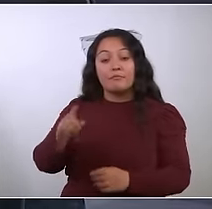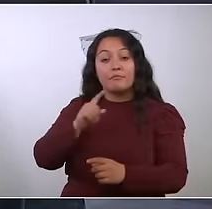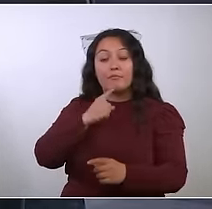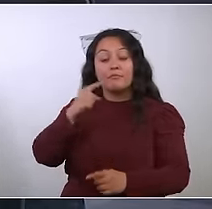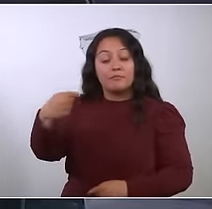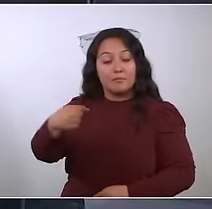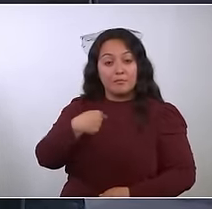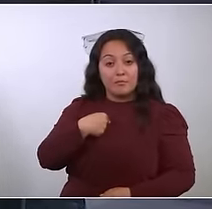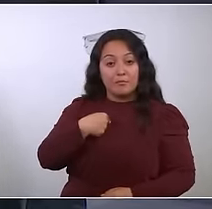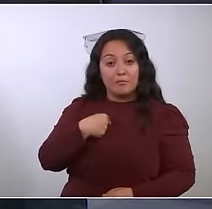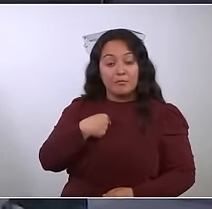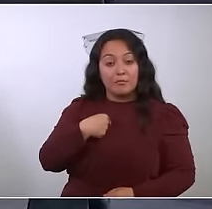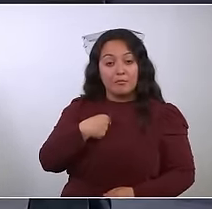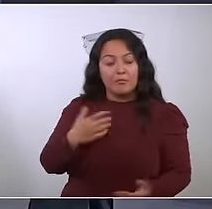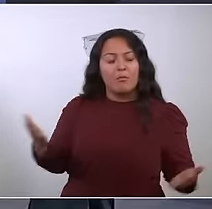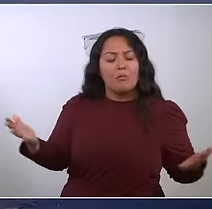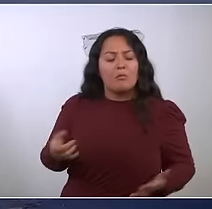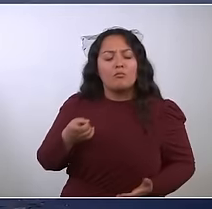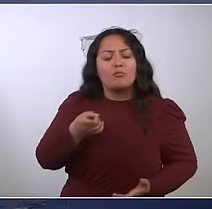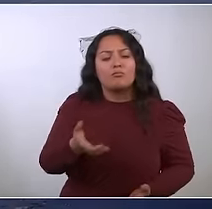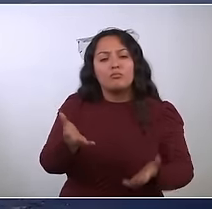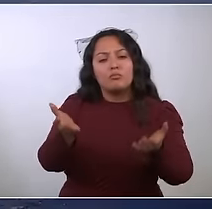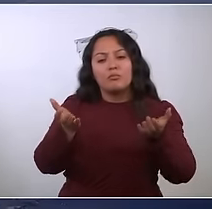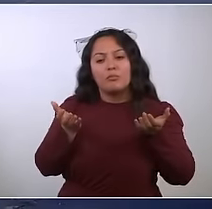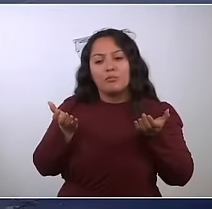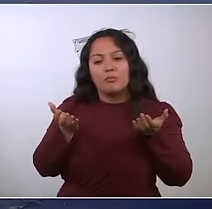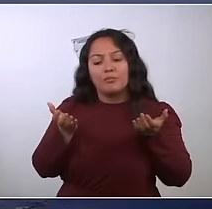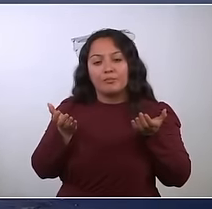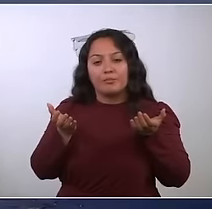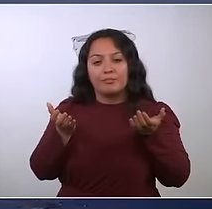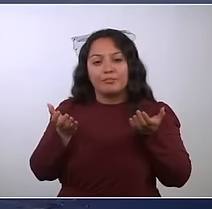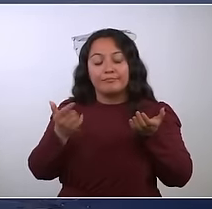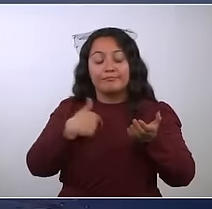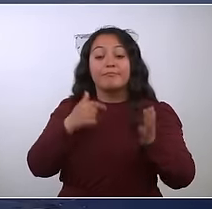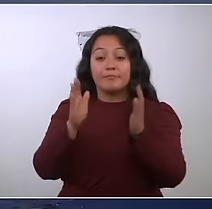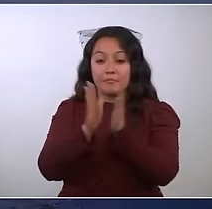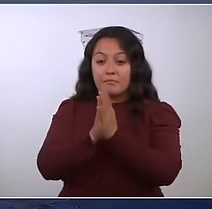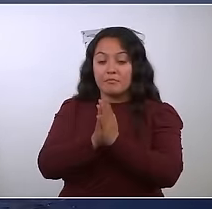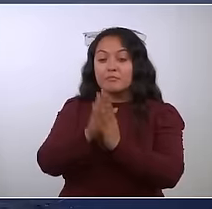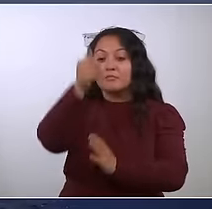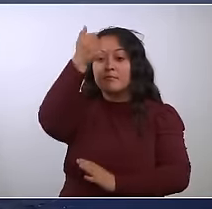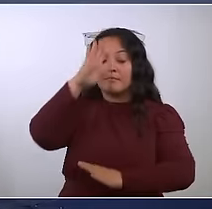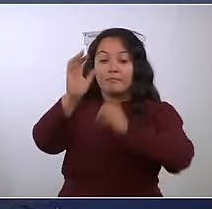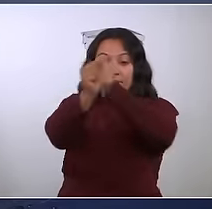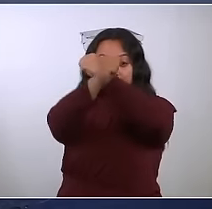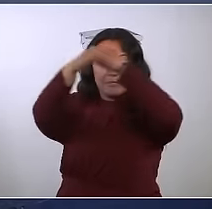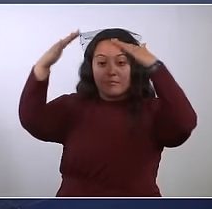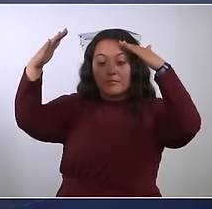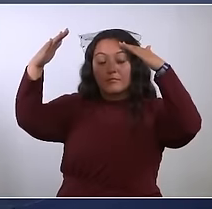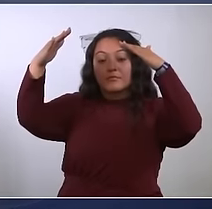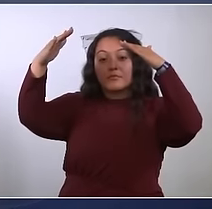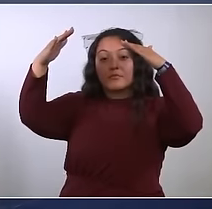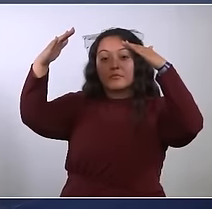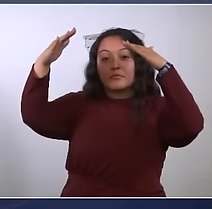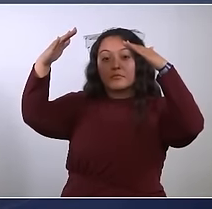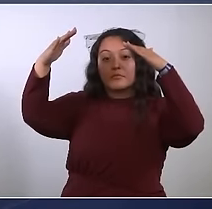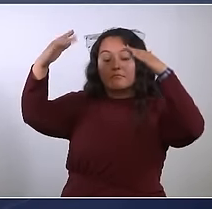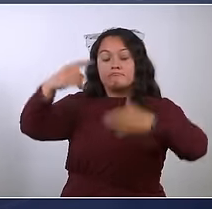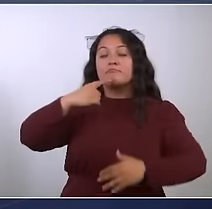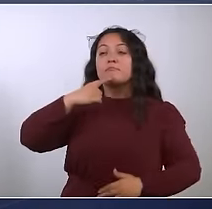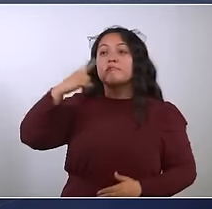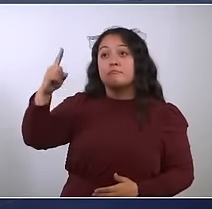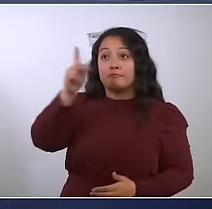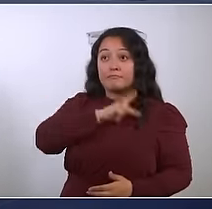mí. What is it that you want? ¿Qué cosa pides? Then I prayed to the God of heaven. Entonces oré al Dios de los cielos. And I answered